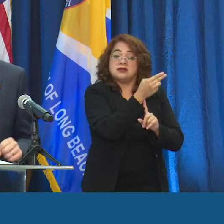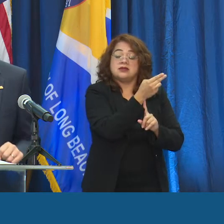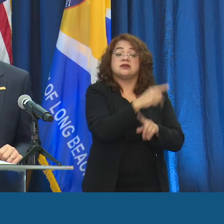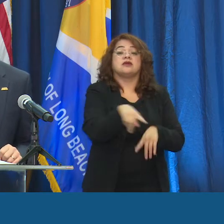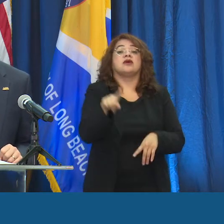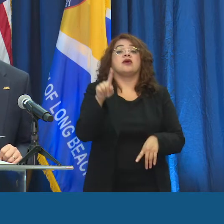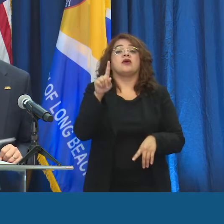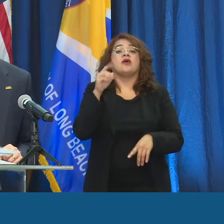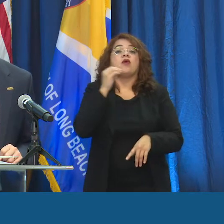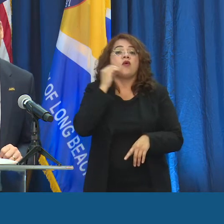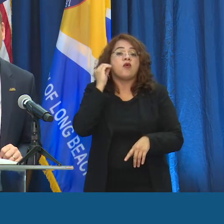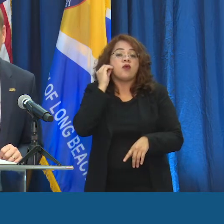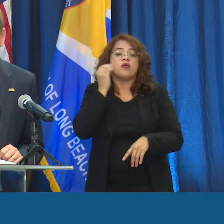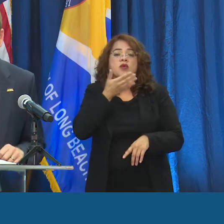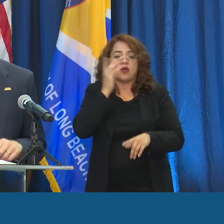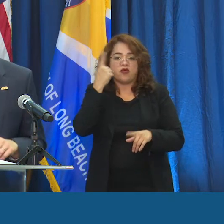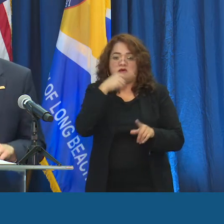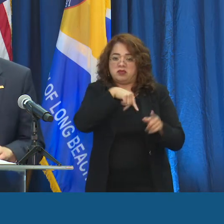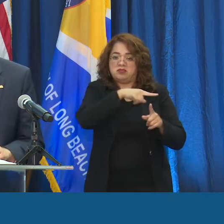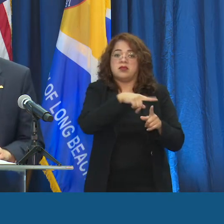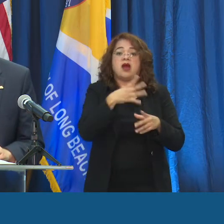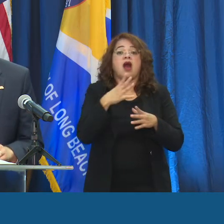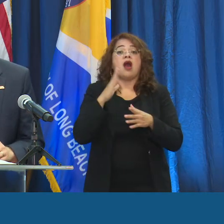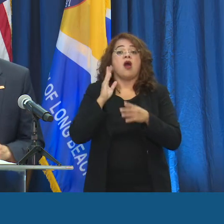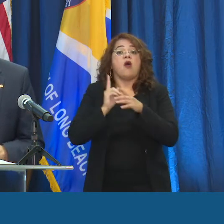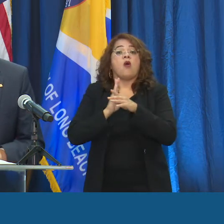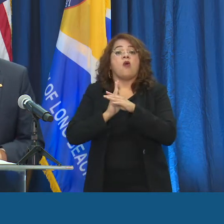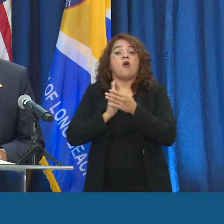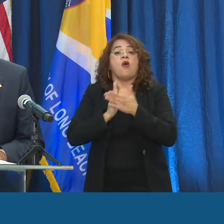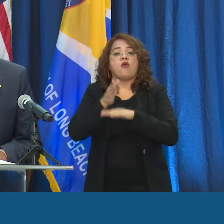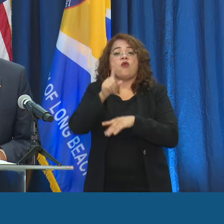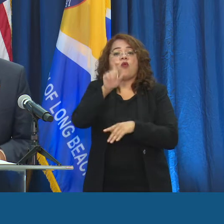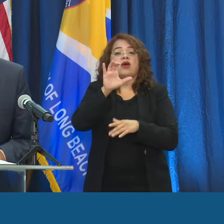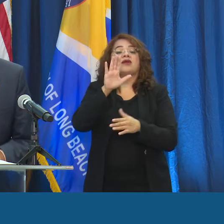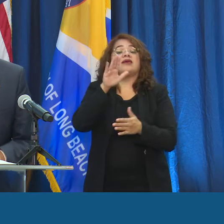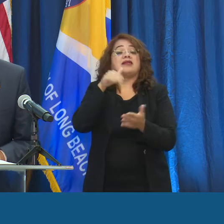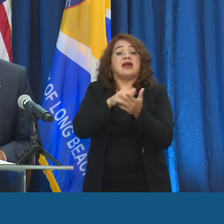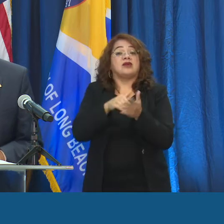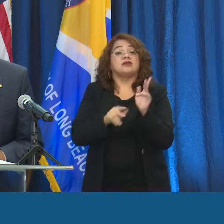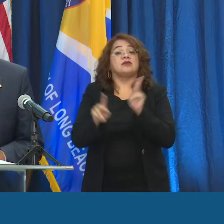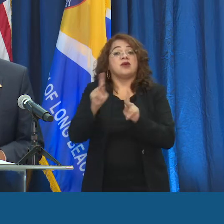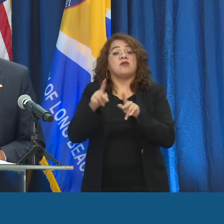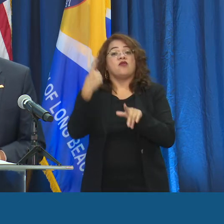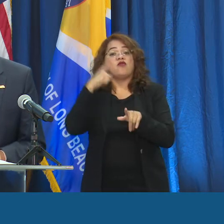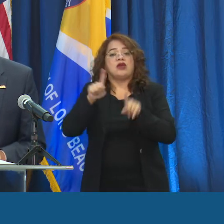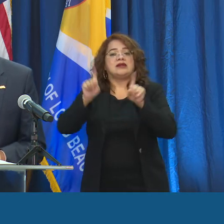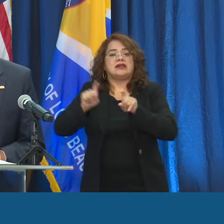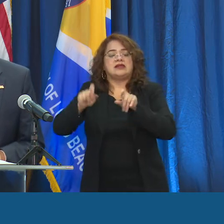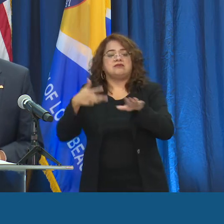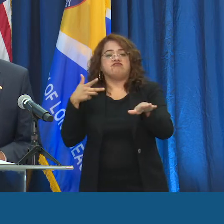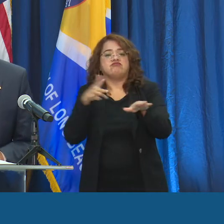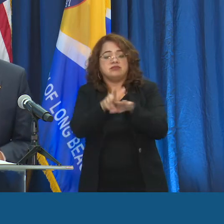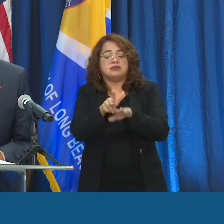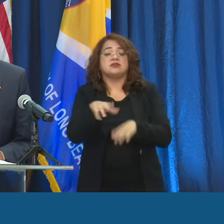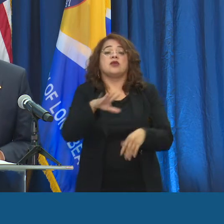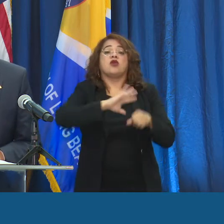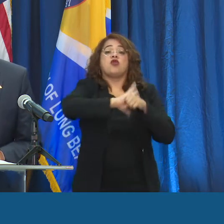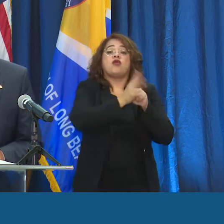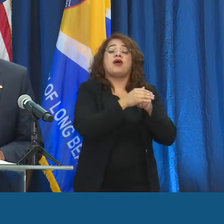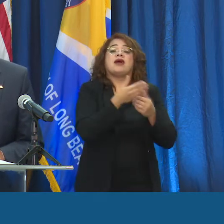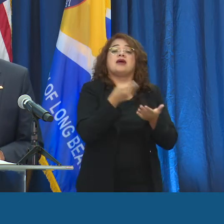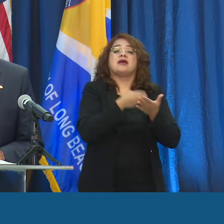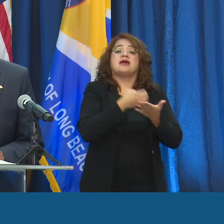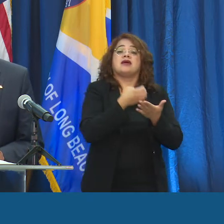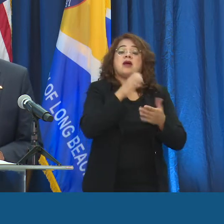city drive-thrus and our private medical providers. We immediately established the Coronavirus Relief Fund and raised